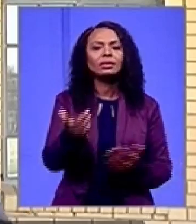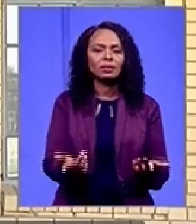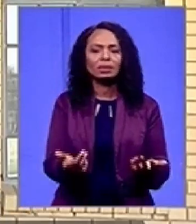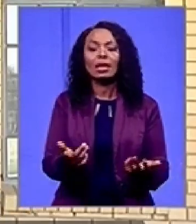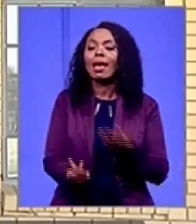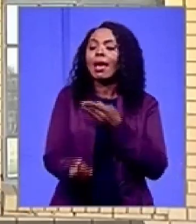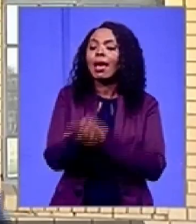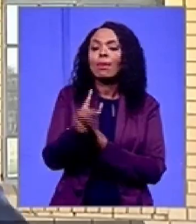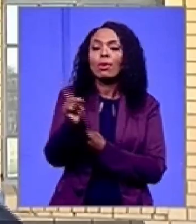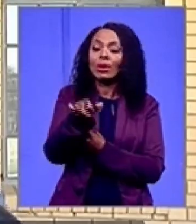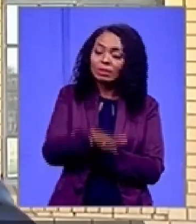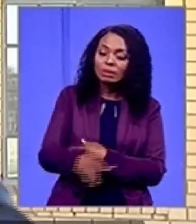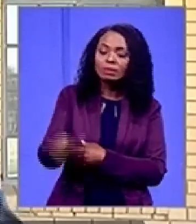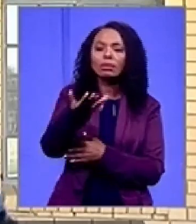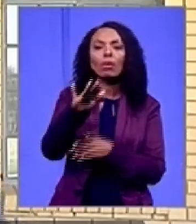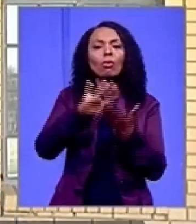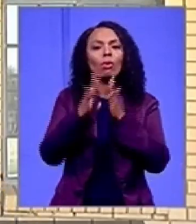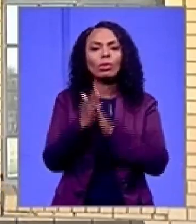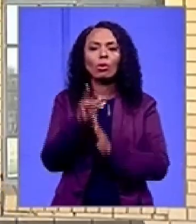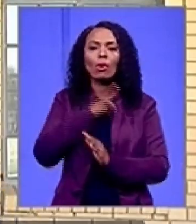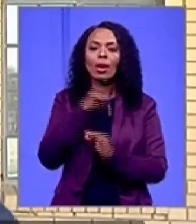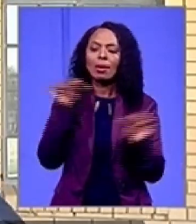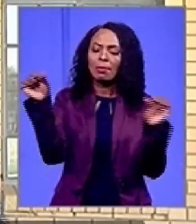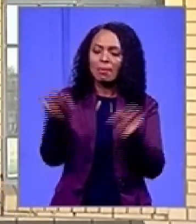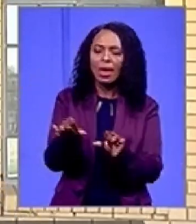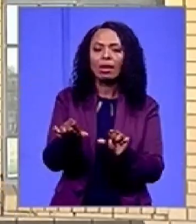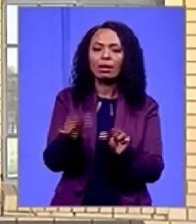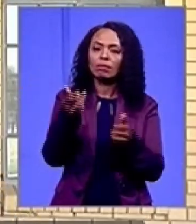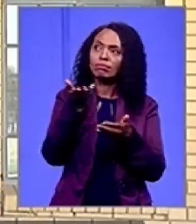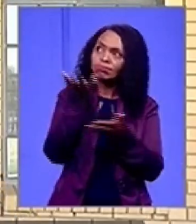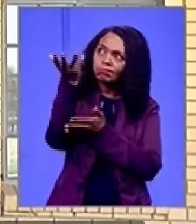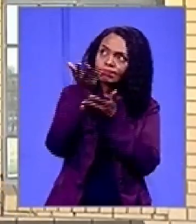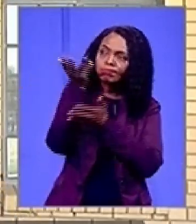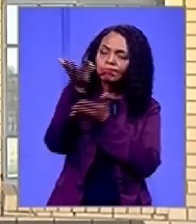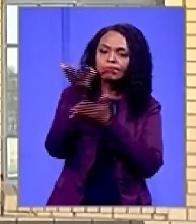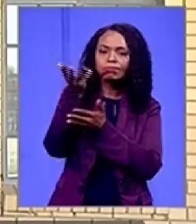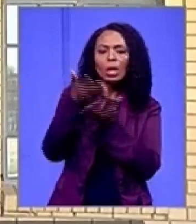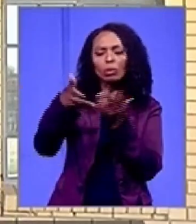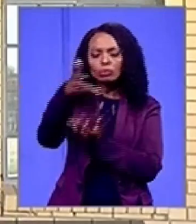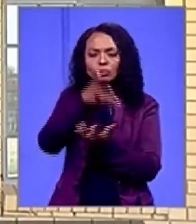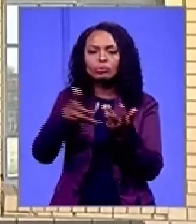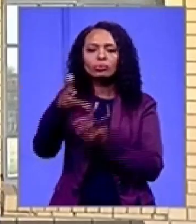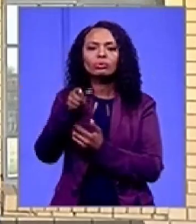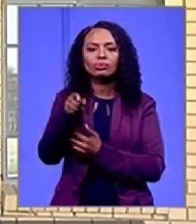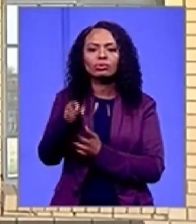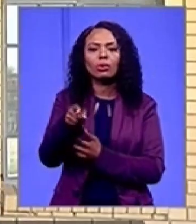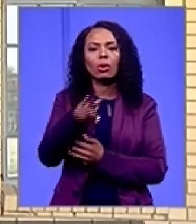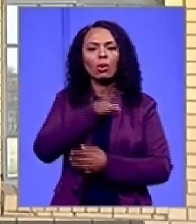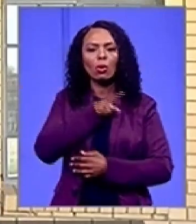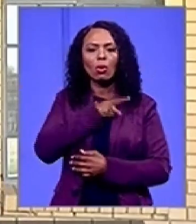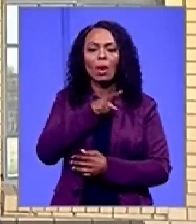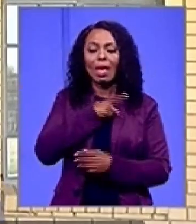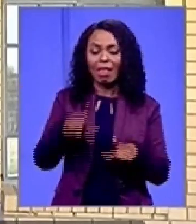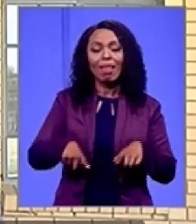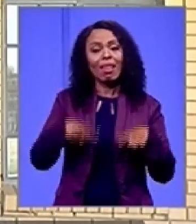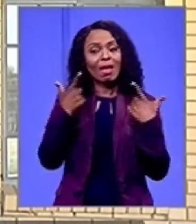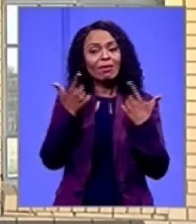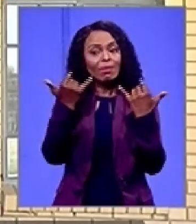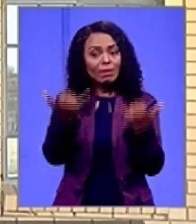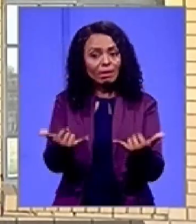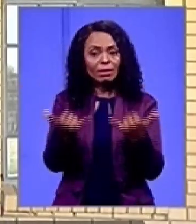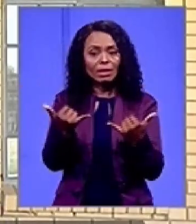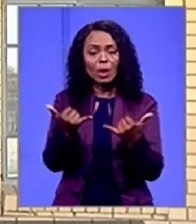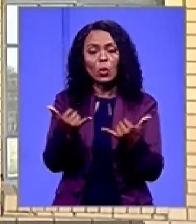gara metso ya rona gore re kgone go khutlela morao re kgone go bana le dintho tse batho ba bophelo bo ba rona